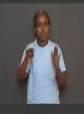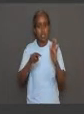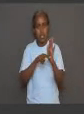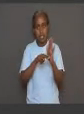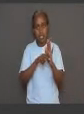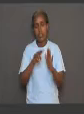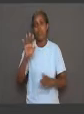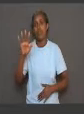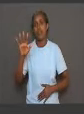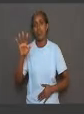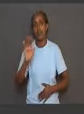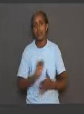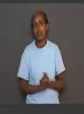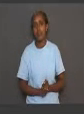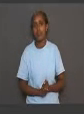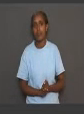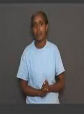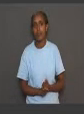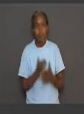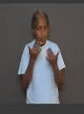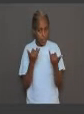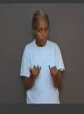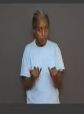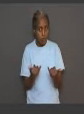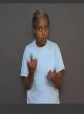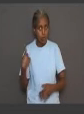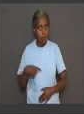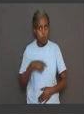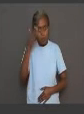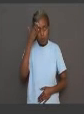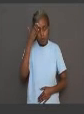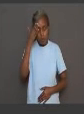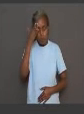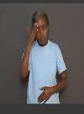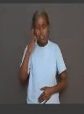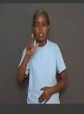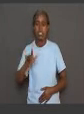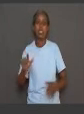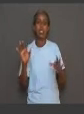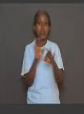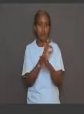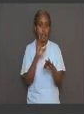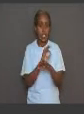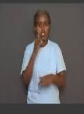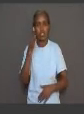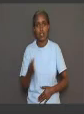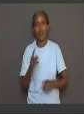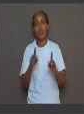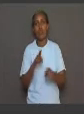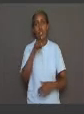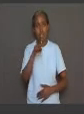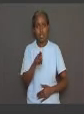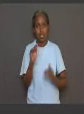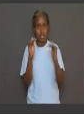negative 5. Now we know that in the linear function f of